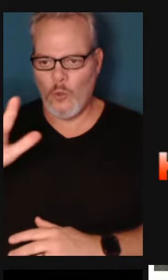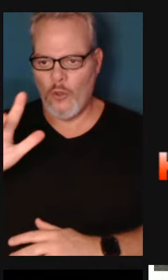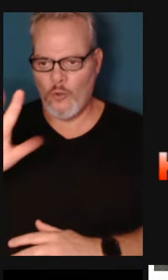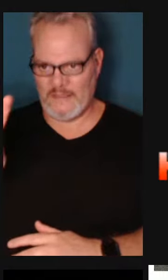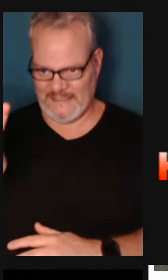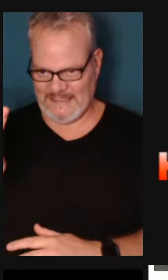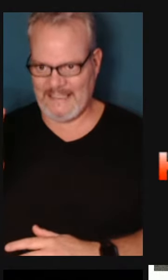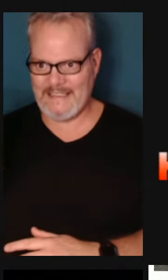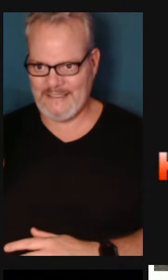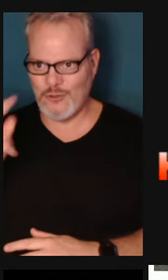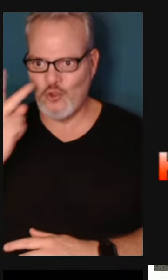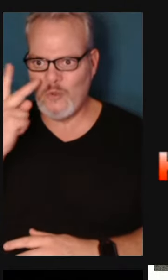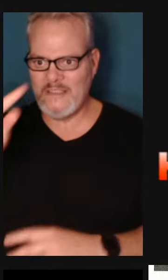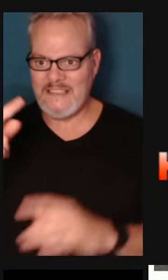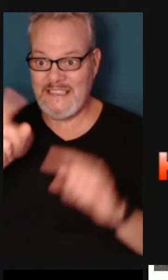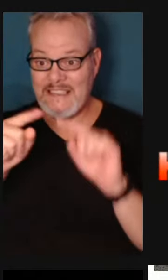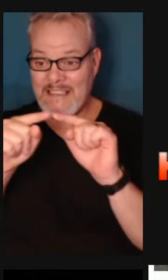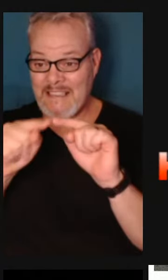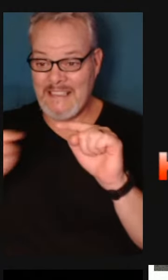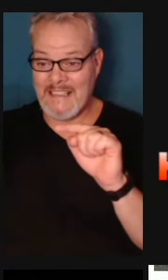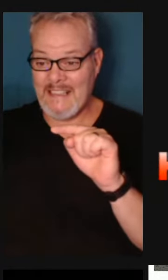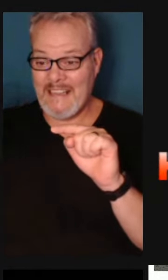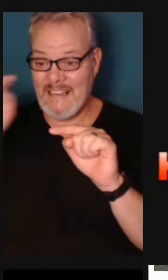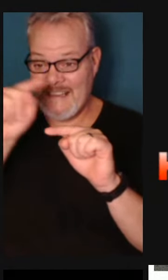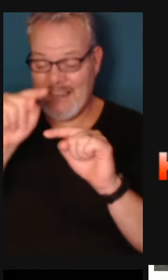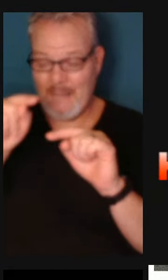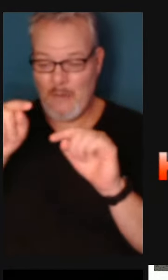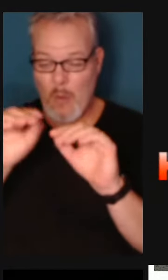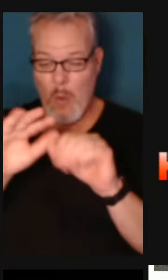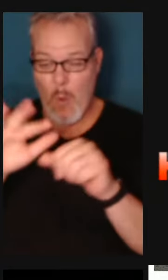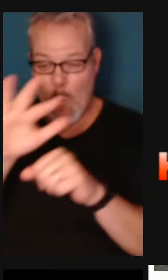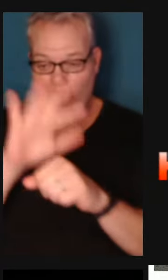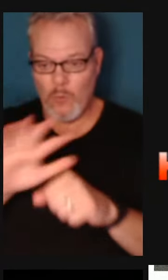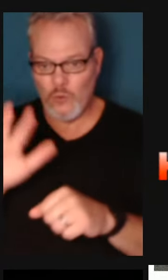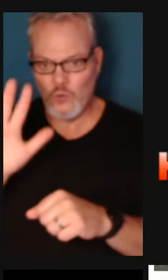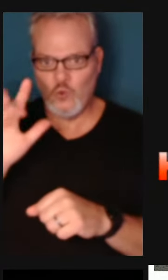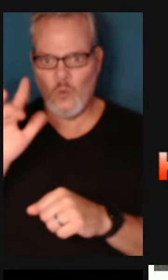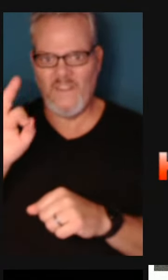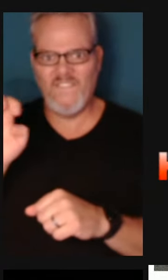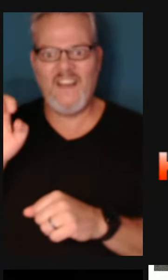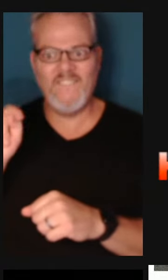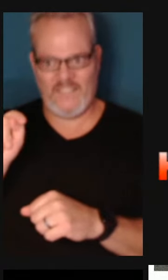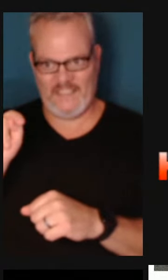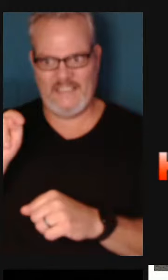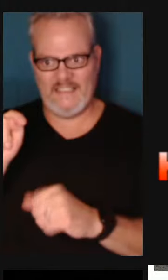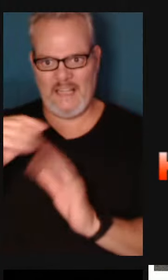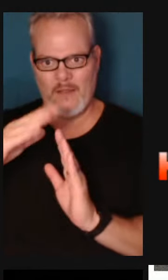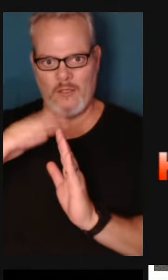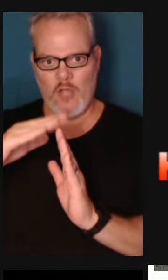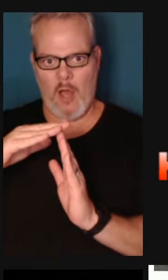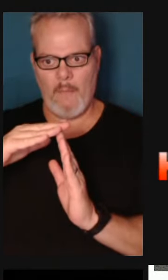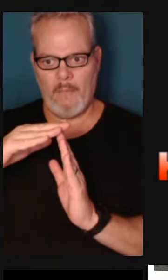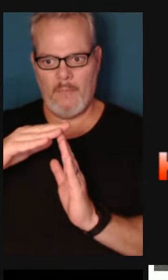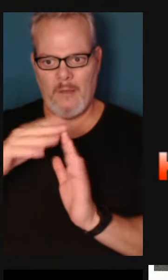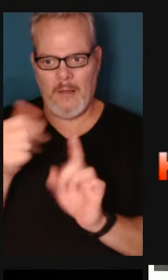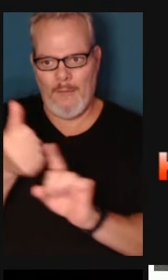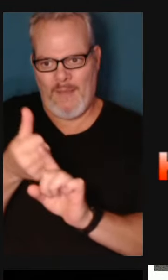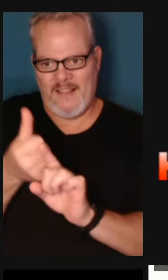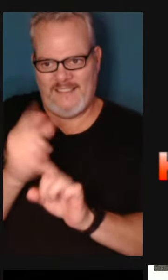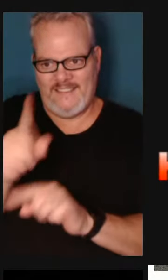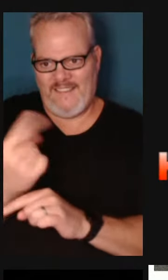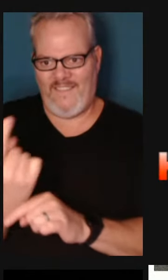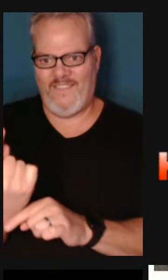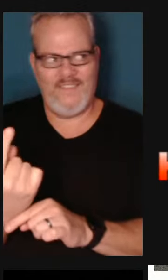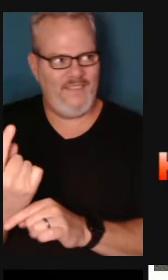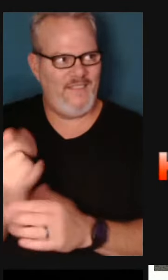see put out almost 25 feet at the top of this thing by itself, which was